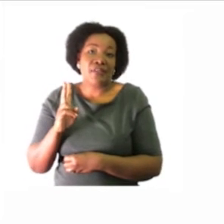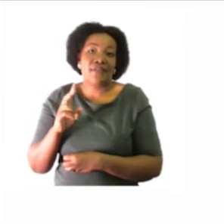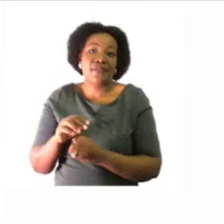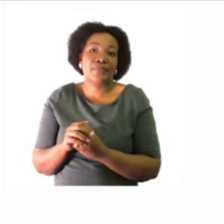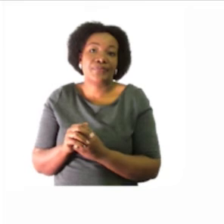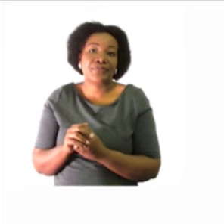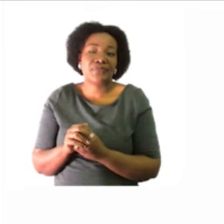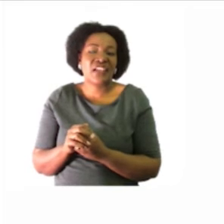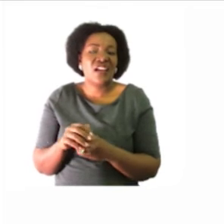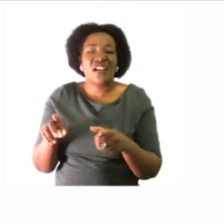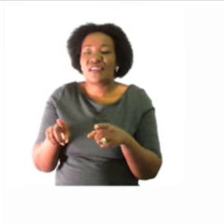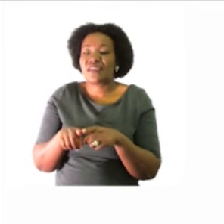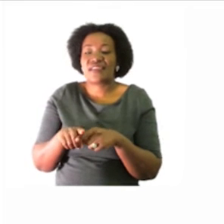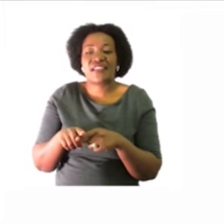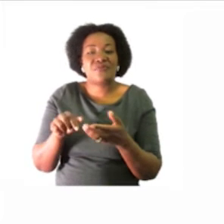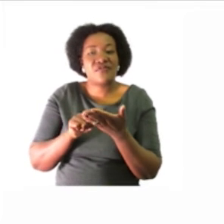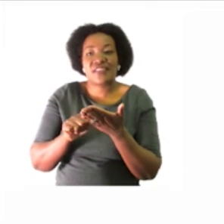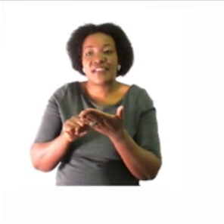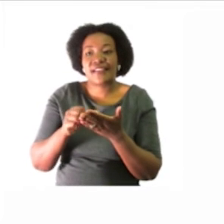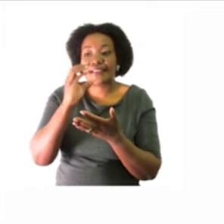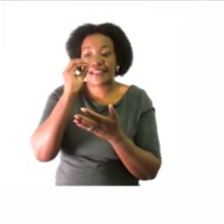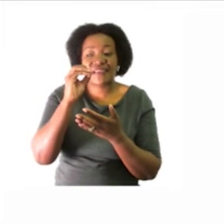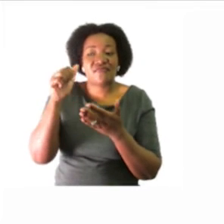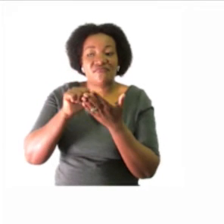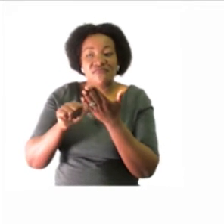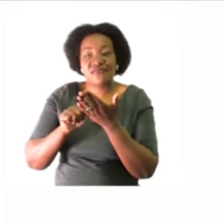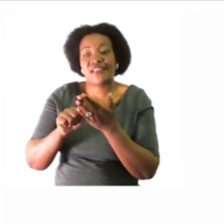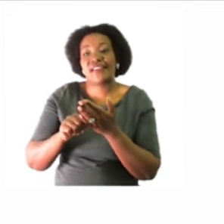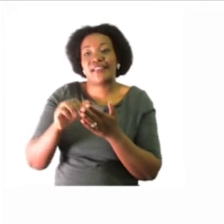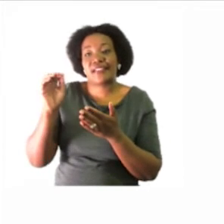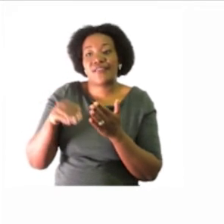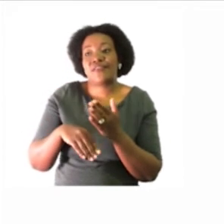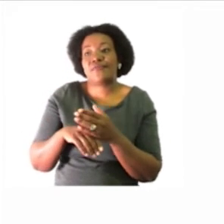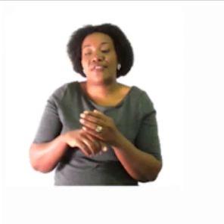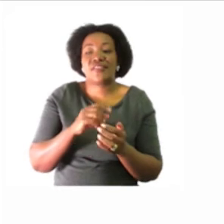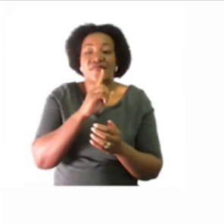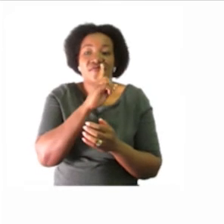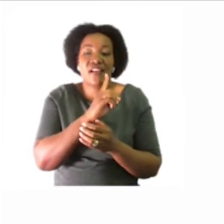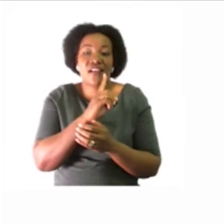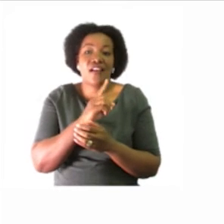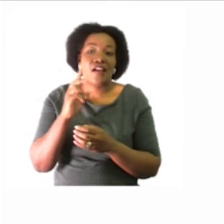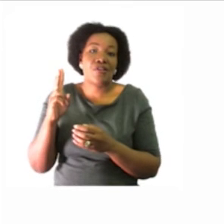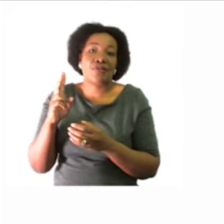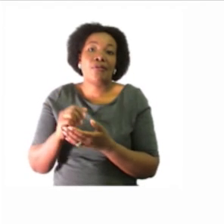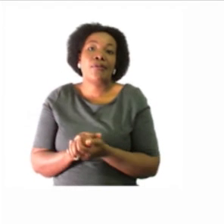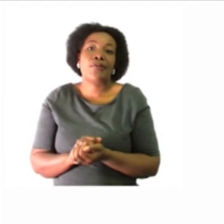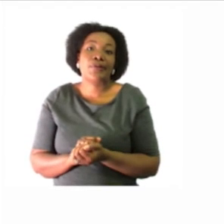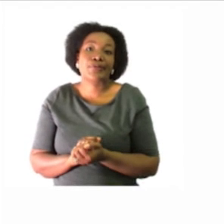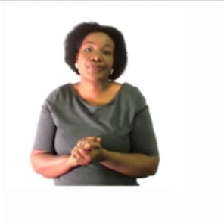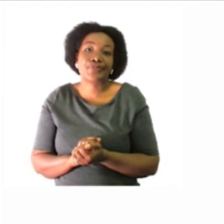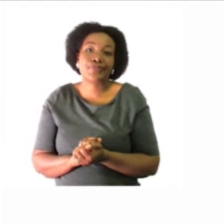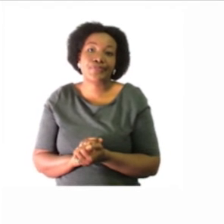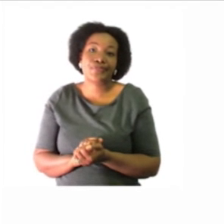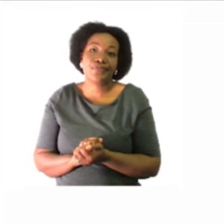can do add the method that we have done previously by scratching out the 0. And then